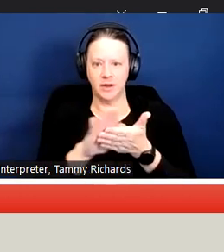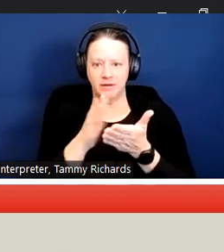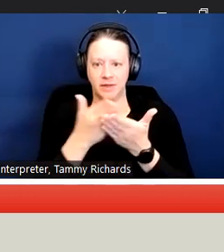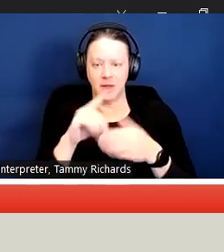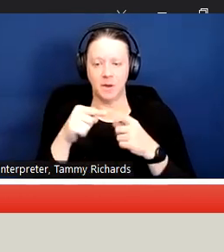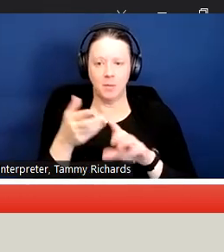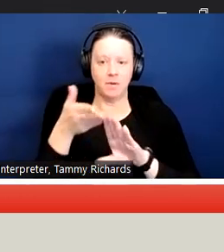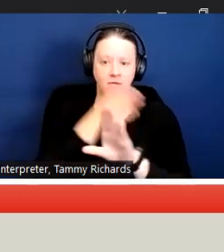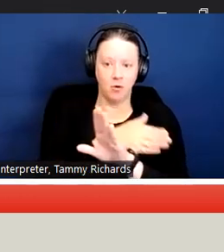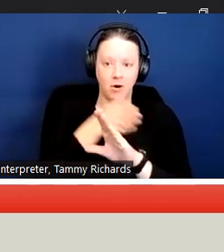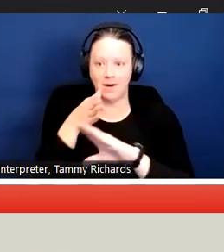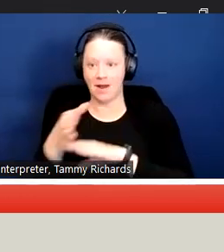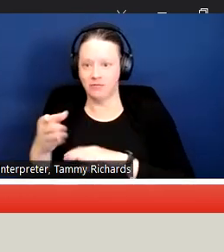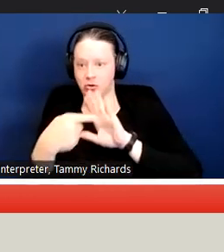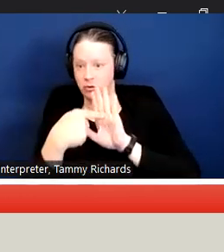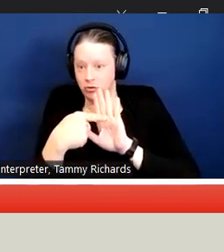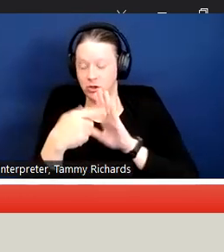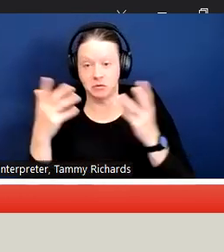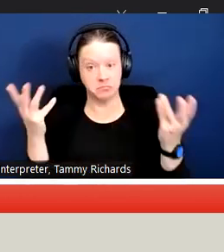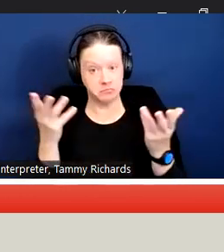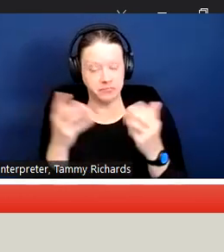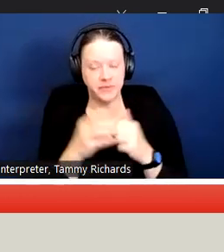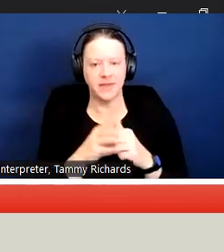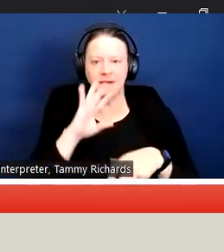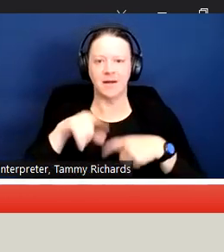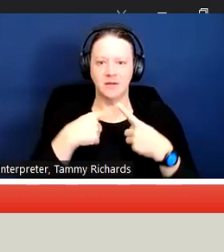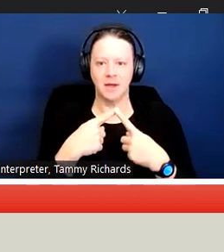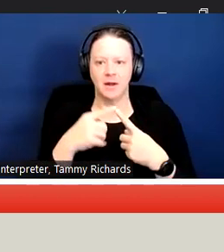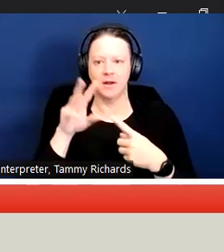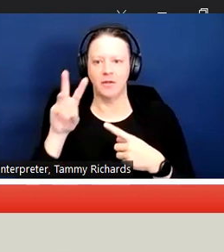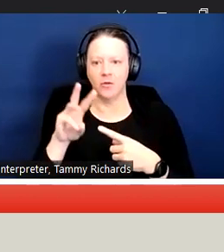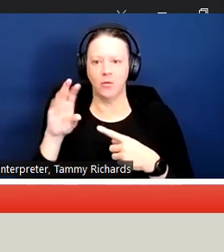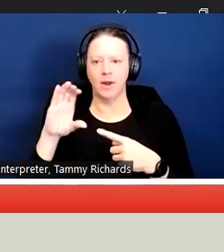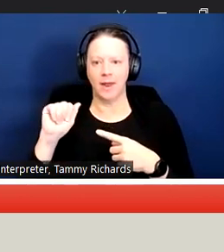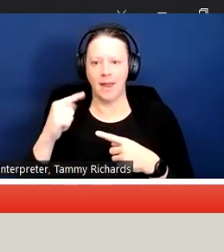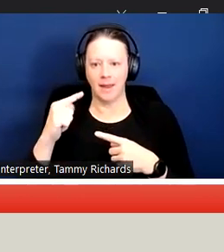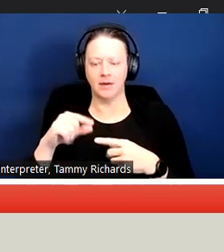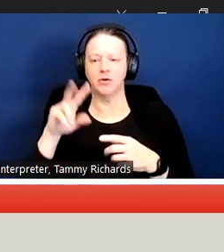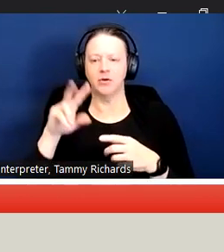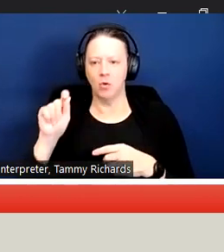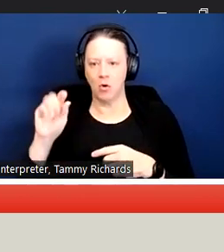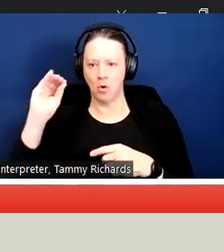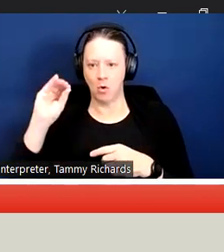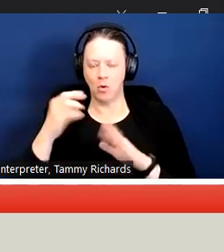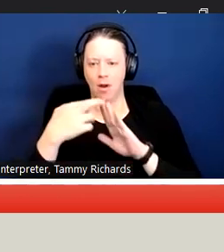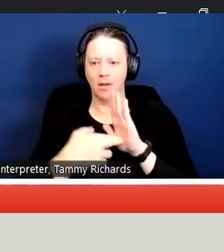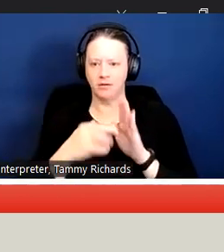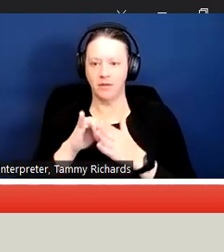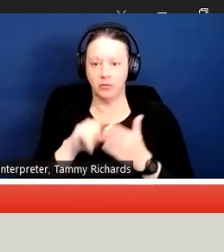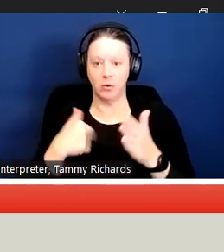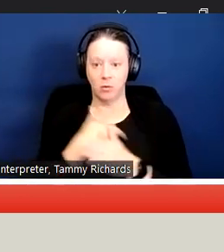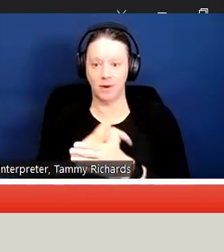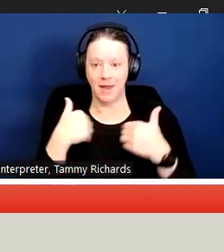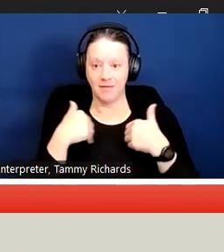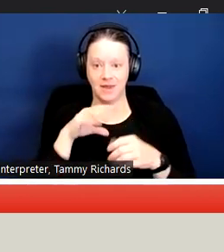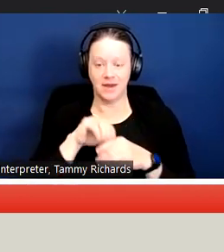after demonstration is it talks about the WCAG 2.0 guidelines. So it's the ones we have in our law,